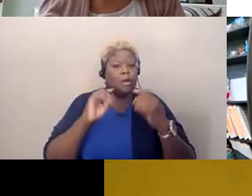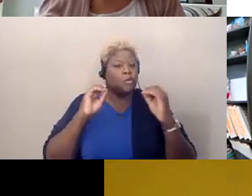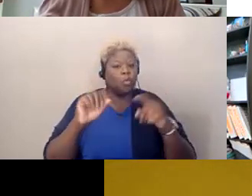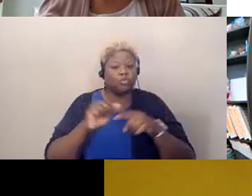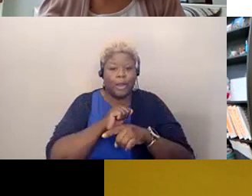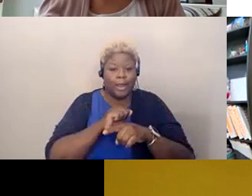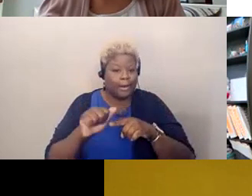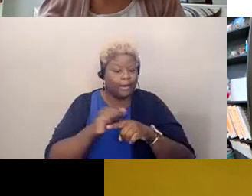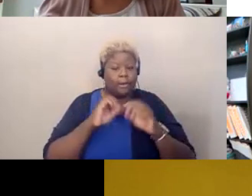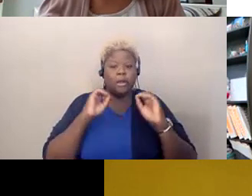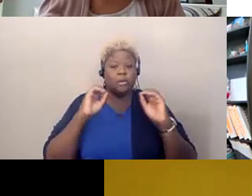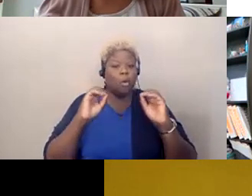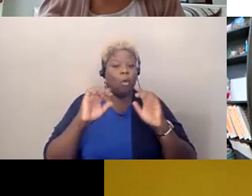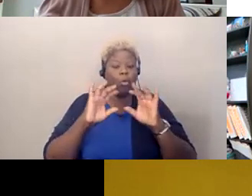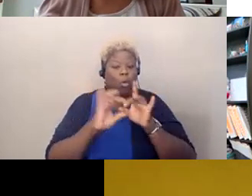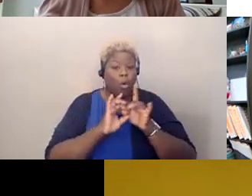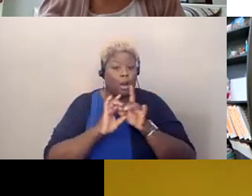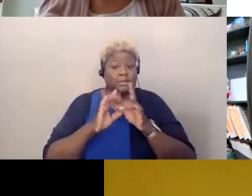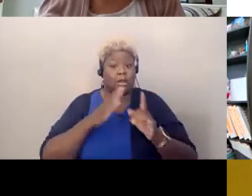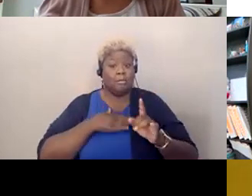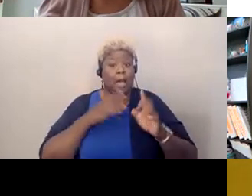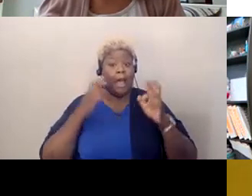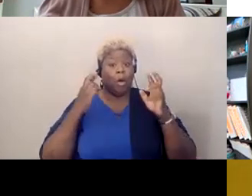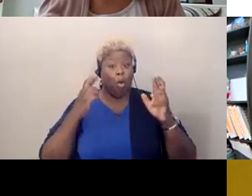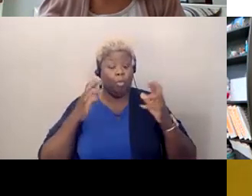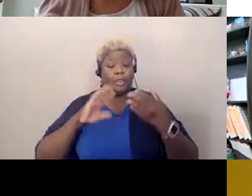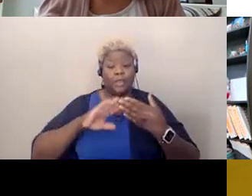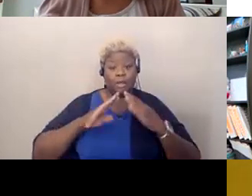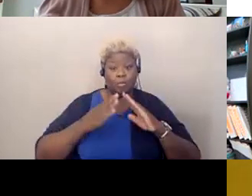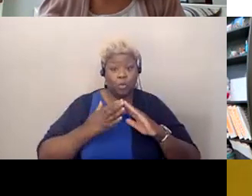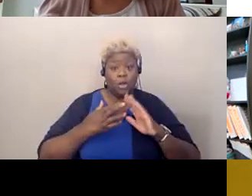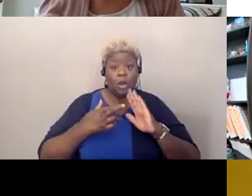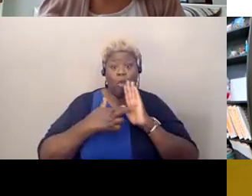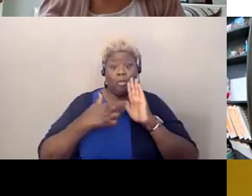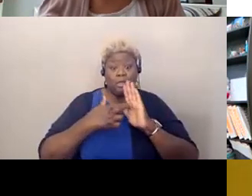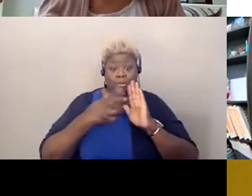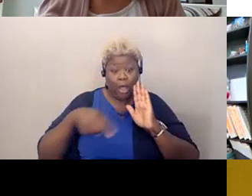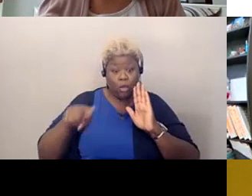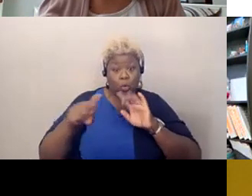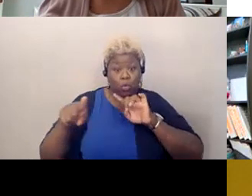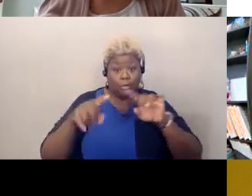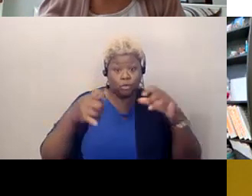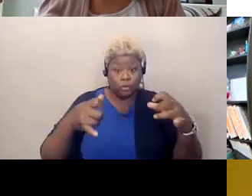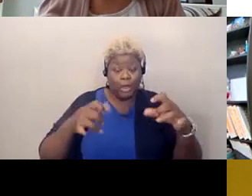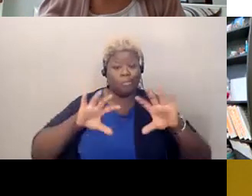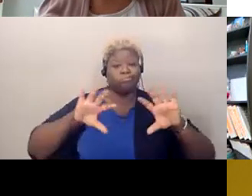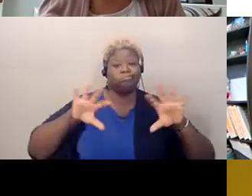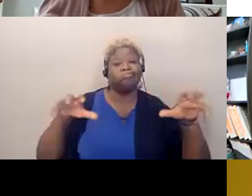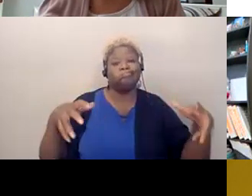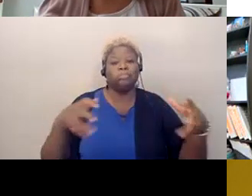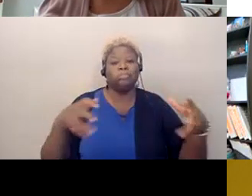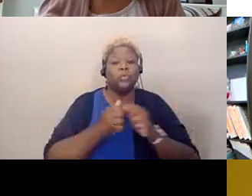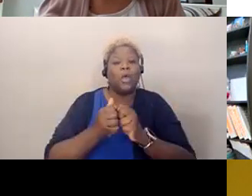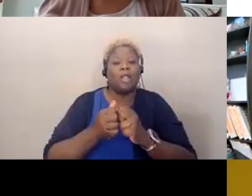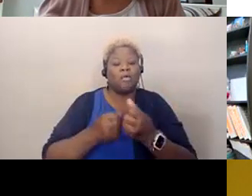coordination. It is my hope that the community represented by the people who are here today can pull together and advocate for